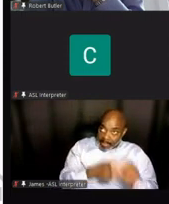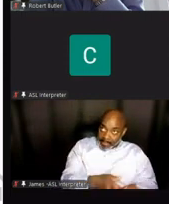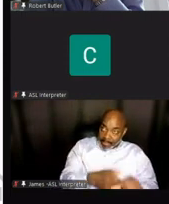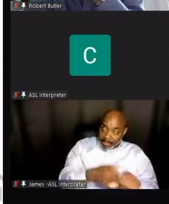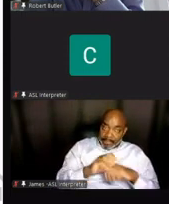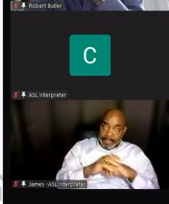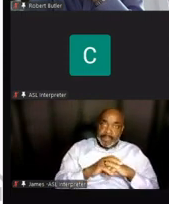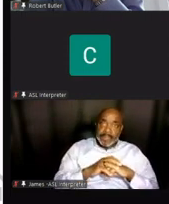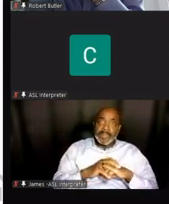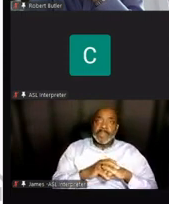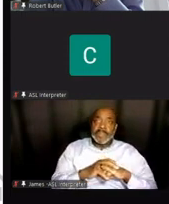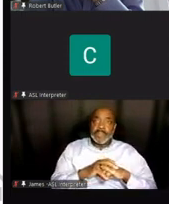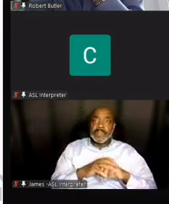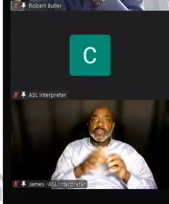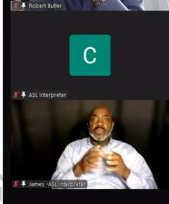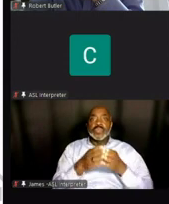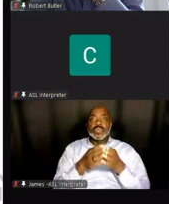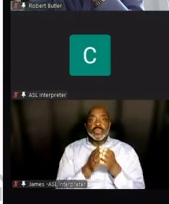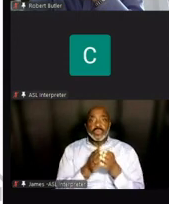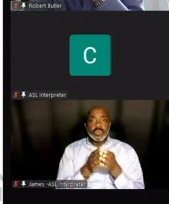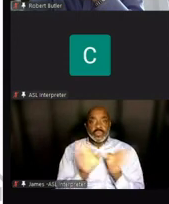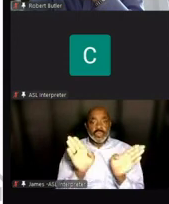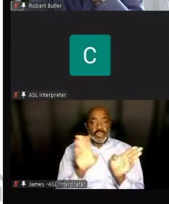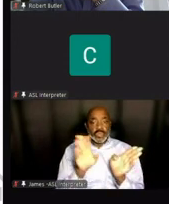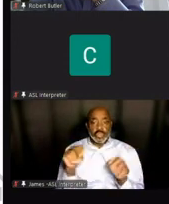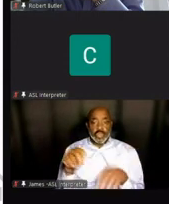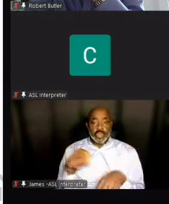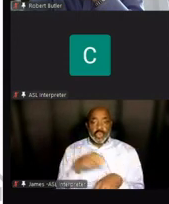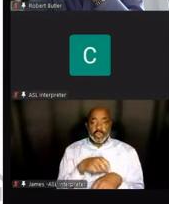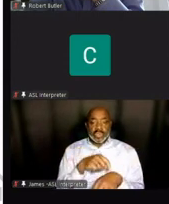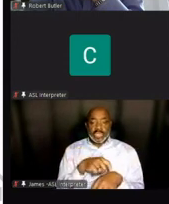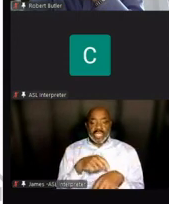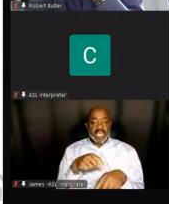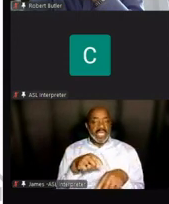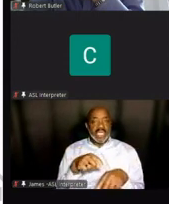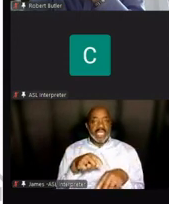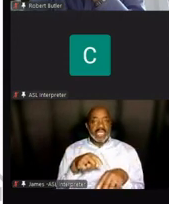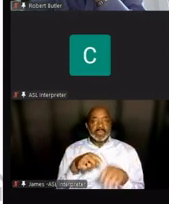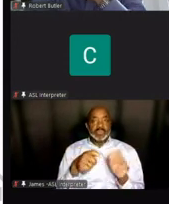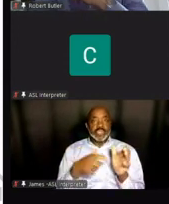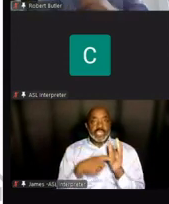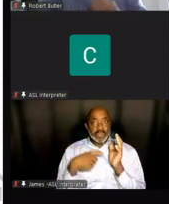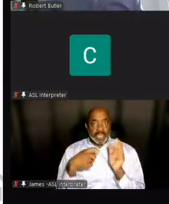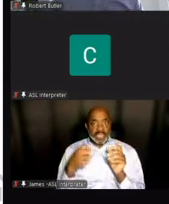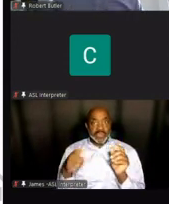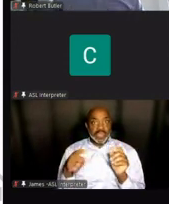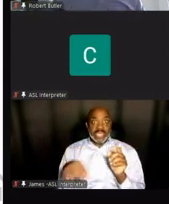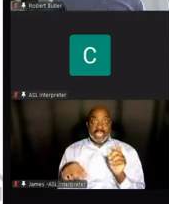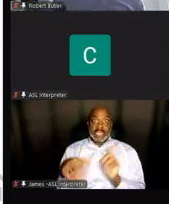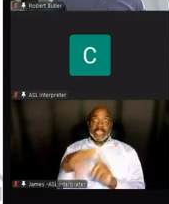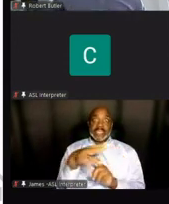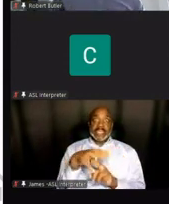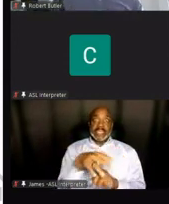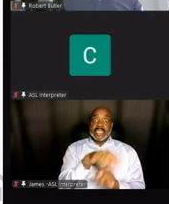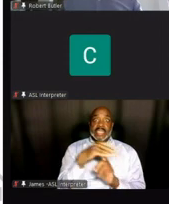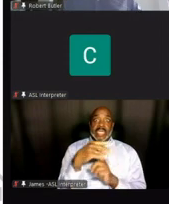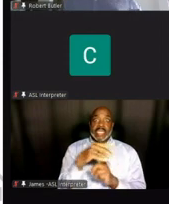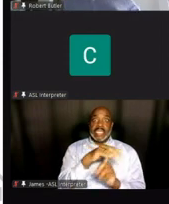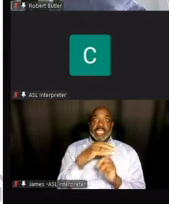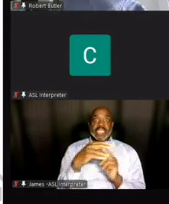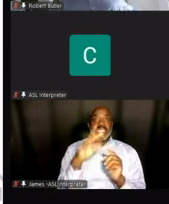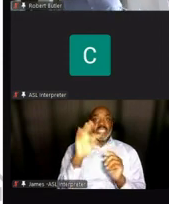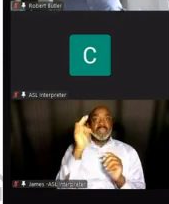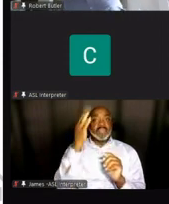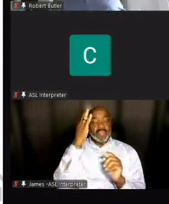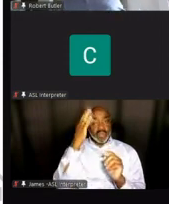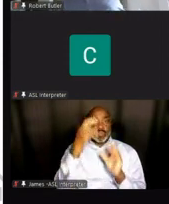So there are generally no time stipulations in this context. The federal